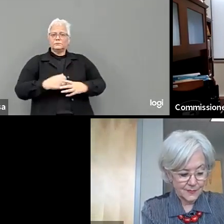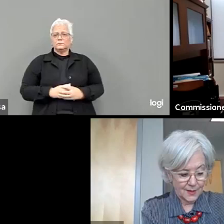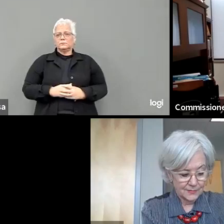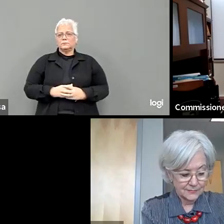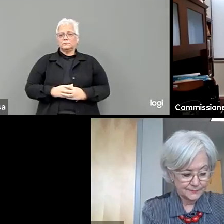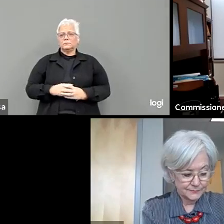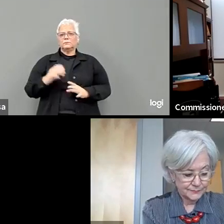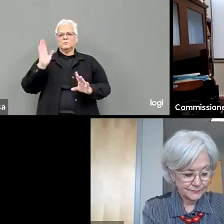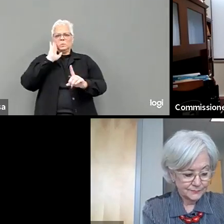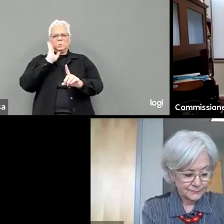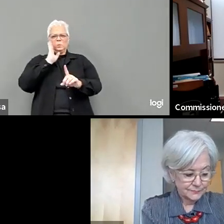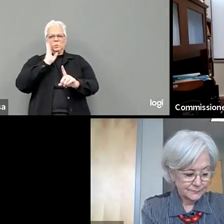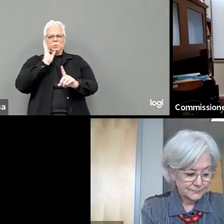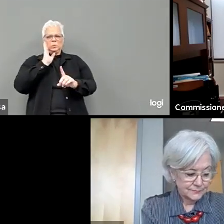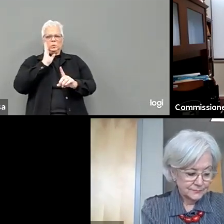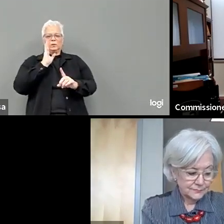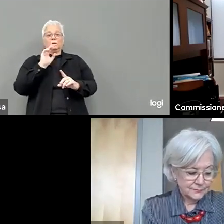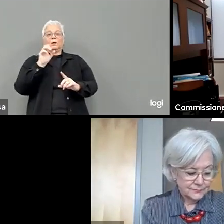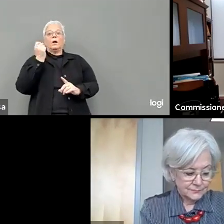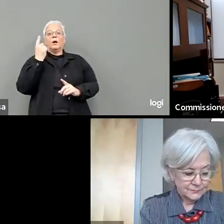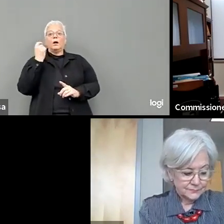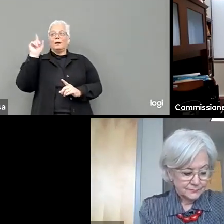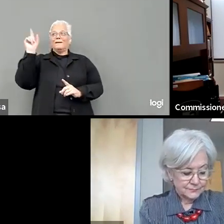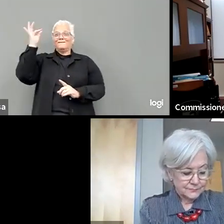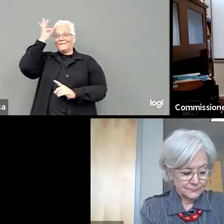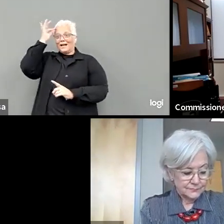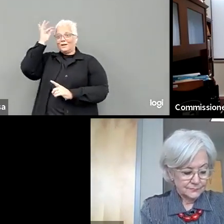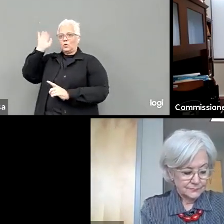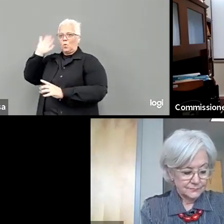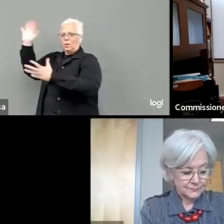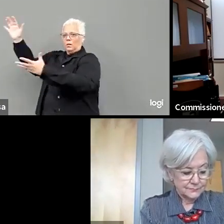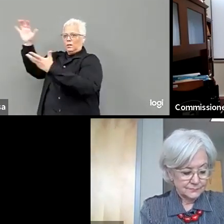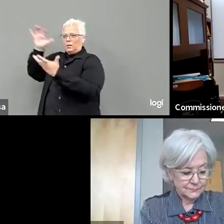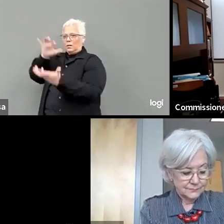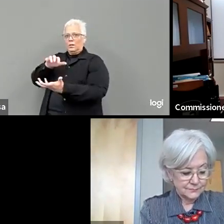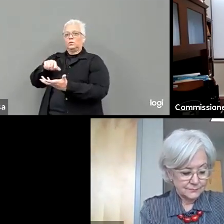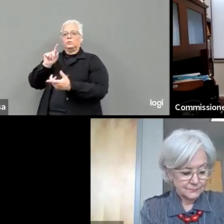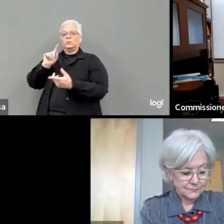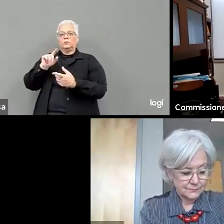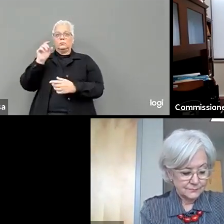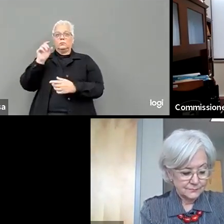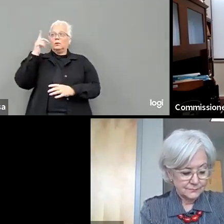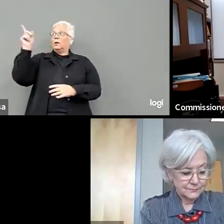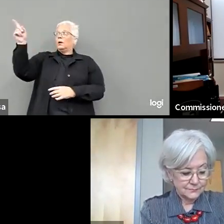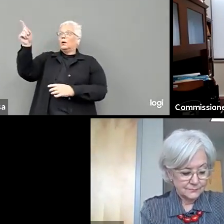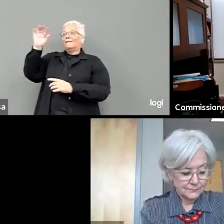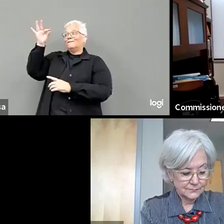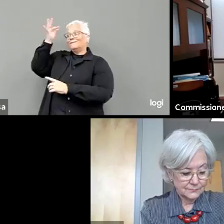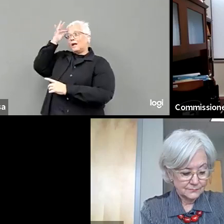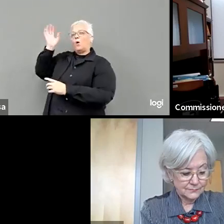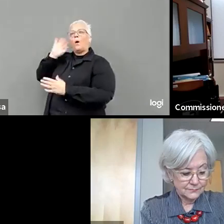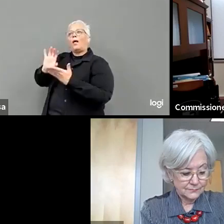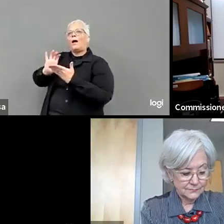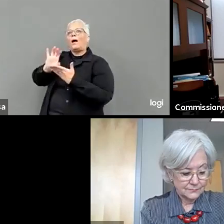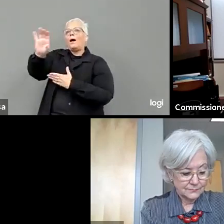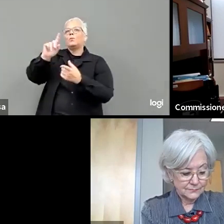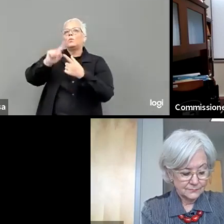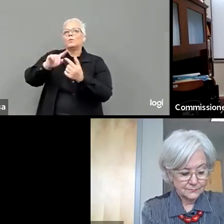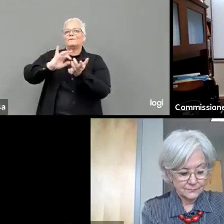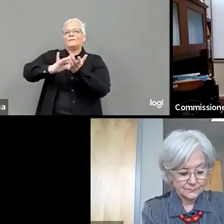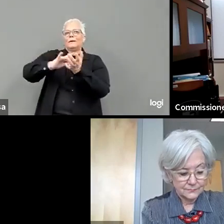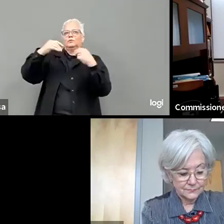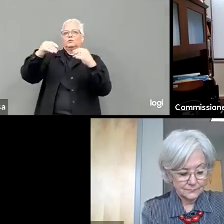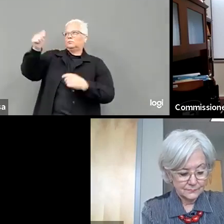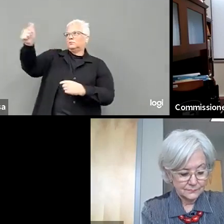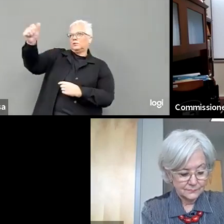Reserve. So that's all we know now. We're going to, as I said, we're having a meeting Monday to talk about the Megapod. The conversation around pharmacies will be